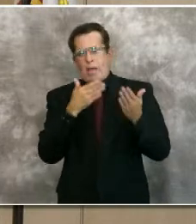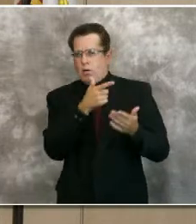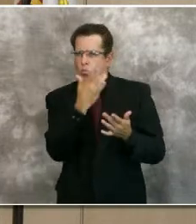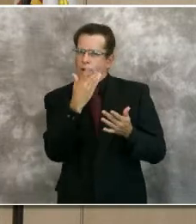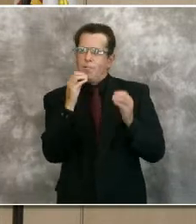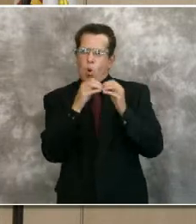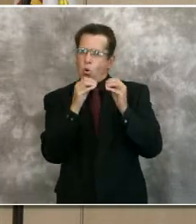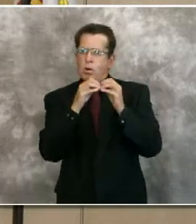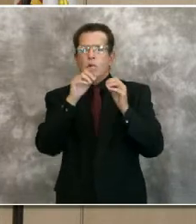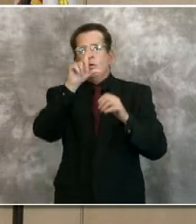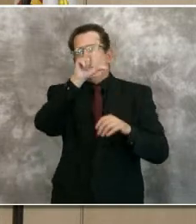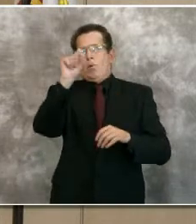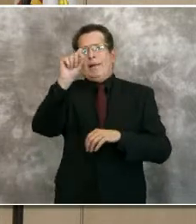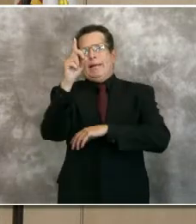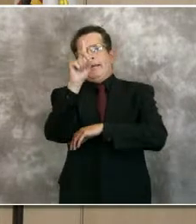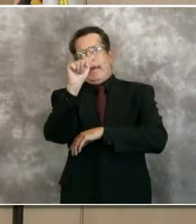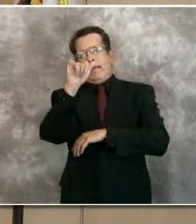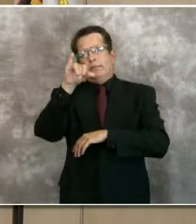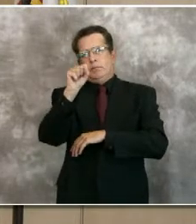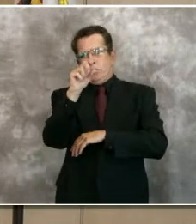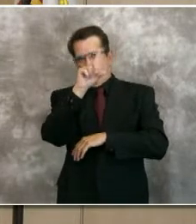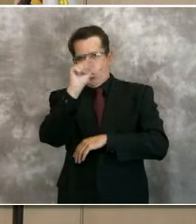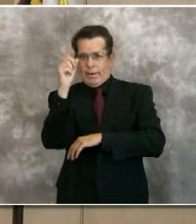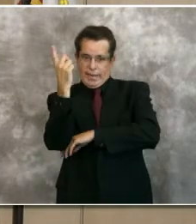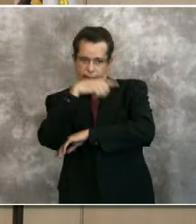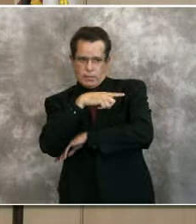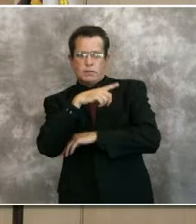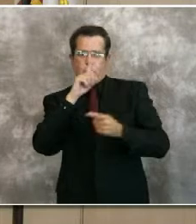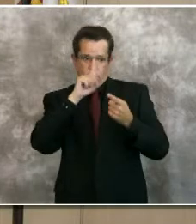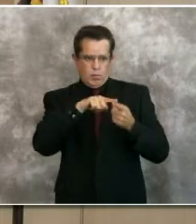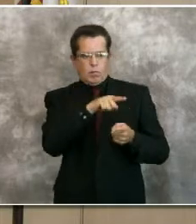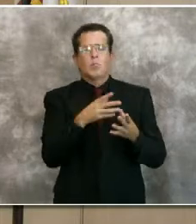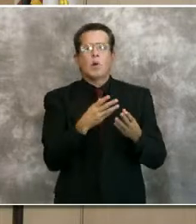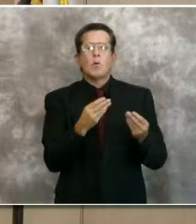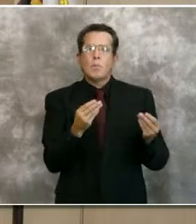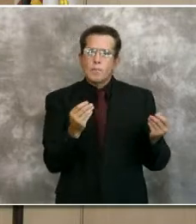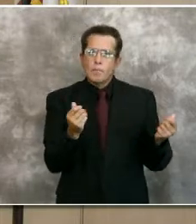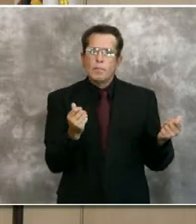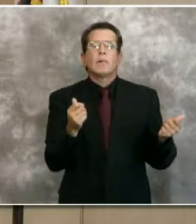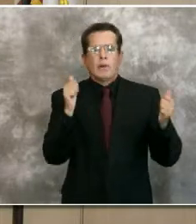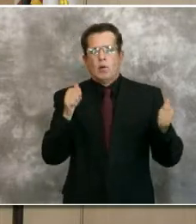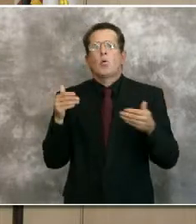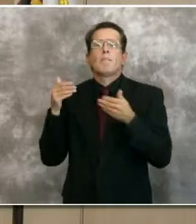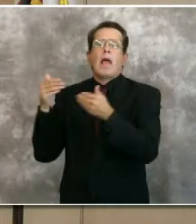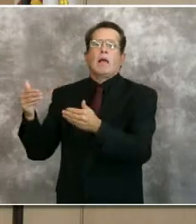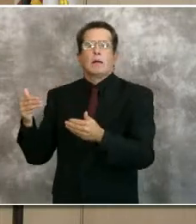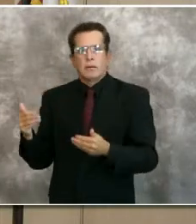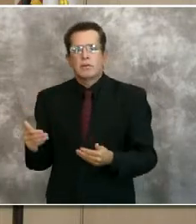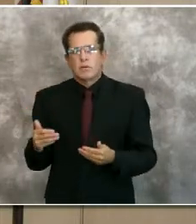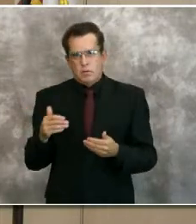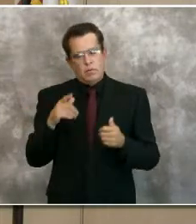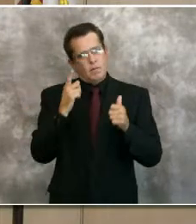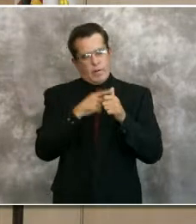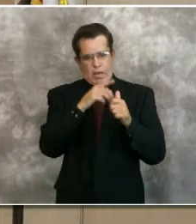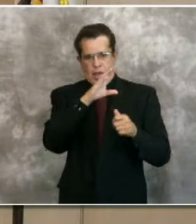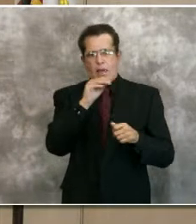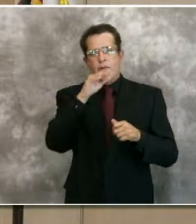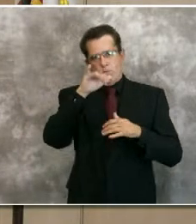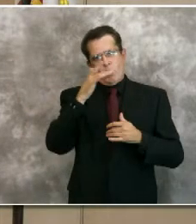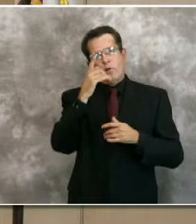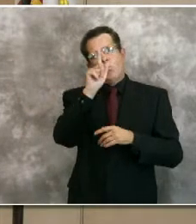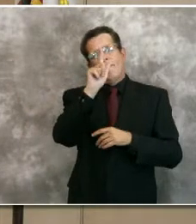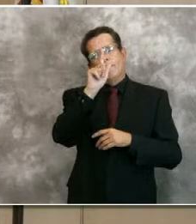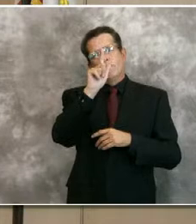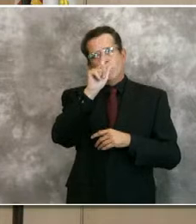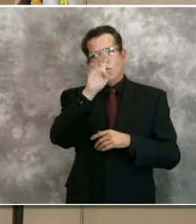wait 20 days after symptom onset and 1 day after fever resolution and symptoms